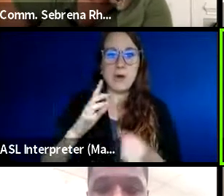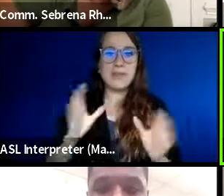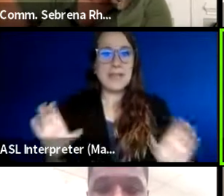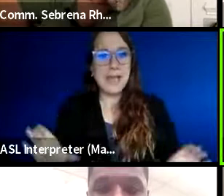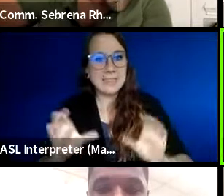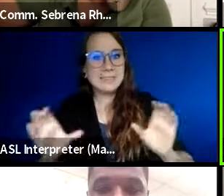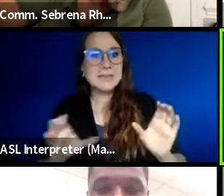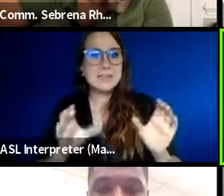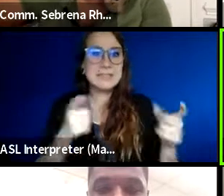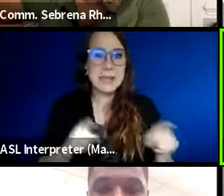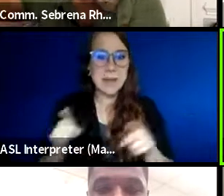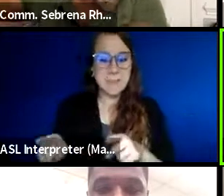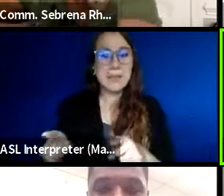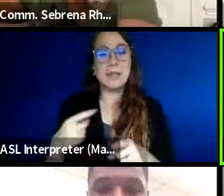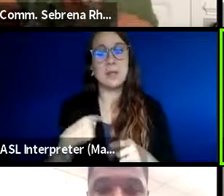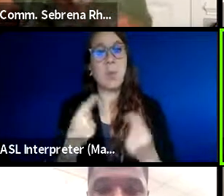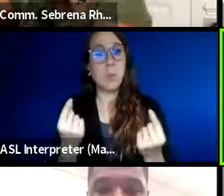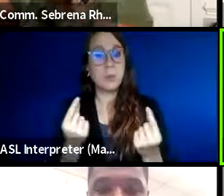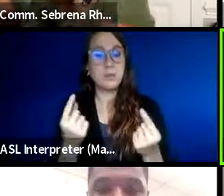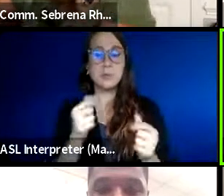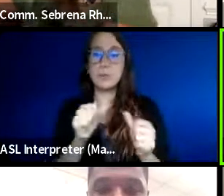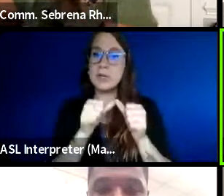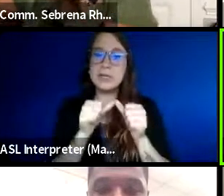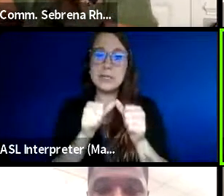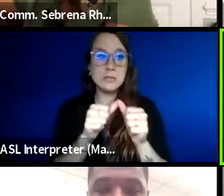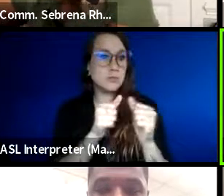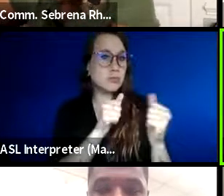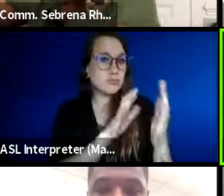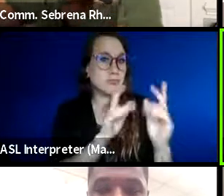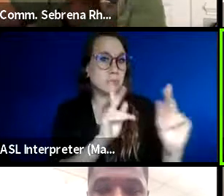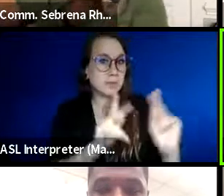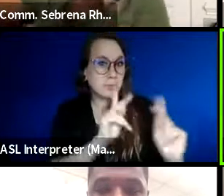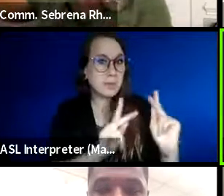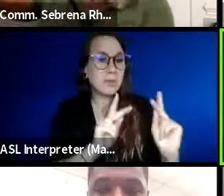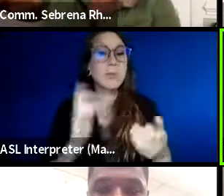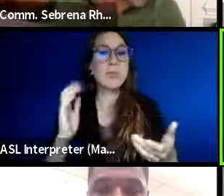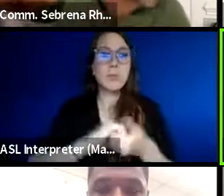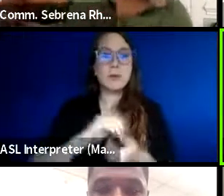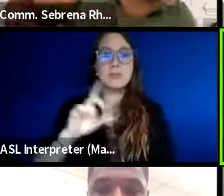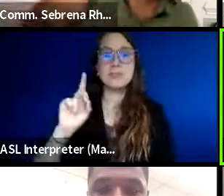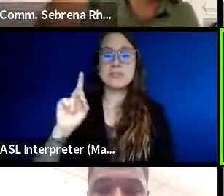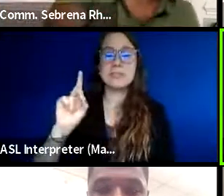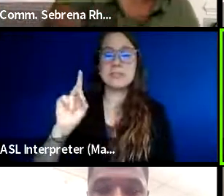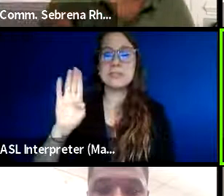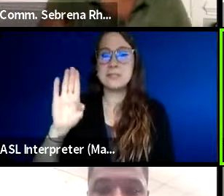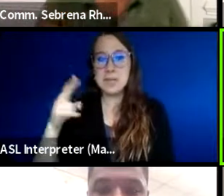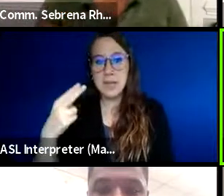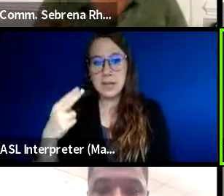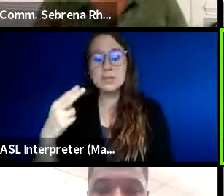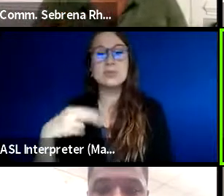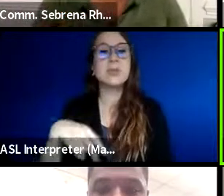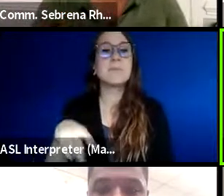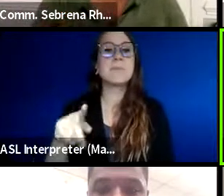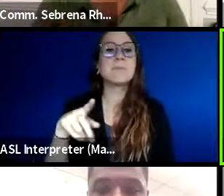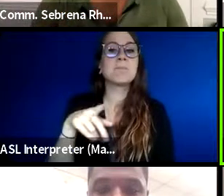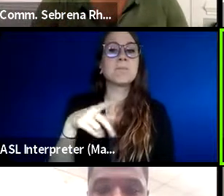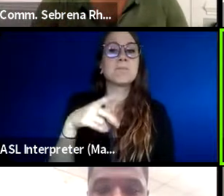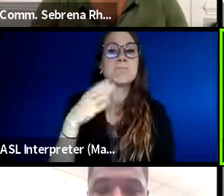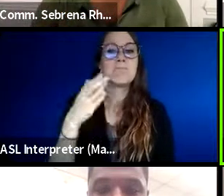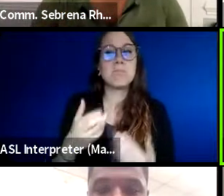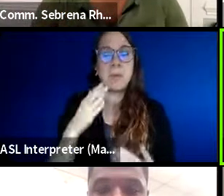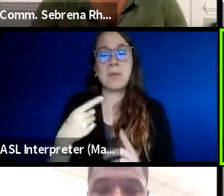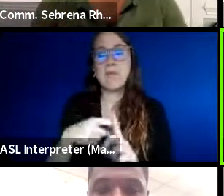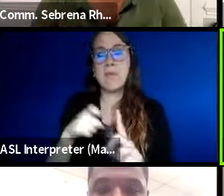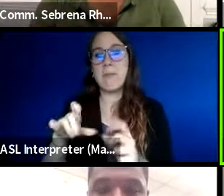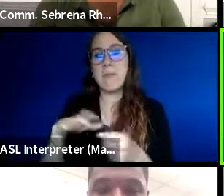what we're going to do is continue to engage those people with our partners in DBH and those individuals that were kind of displaced maybe from Starburst